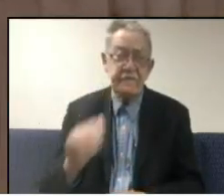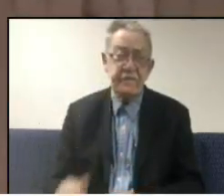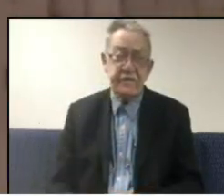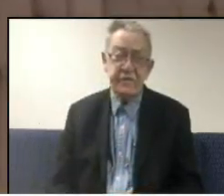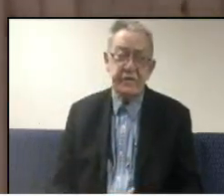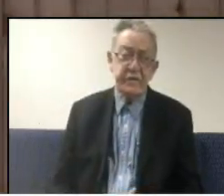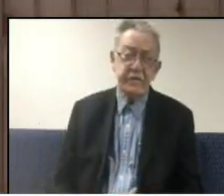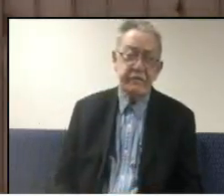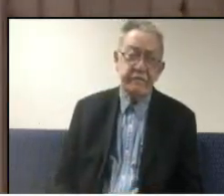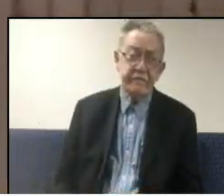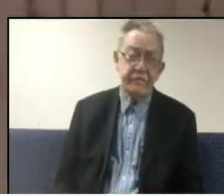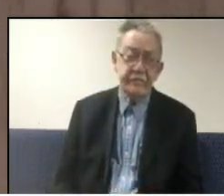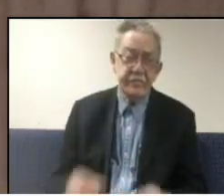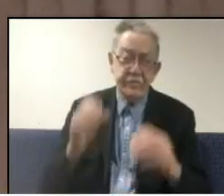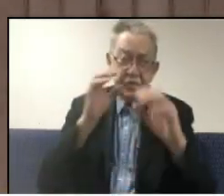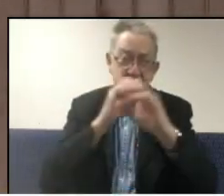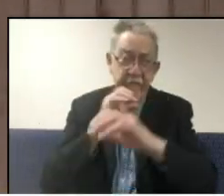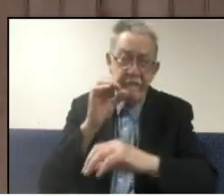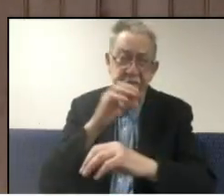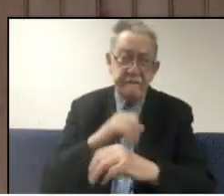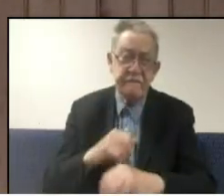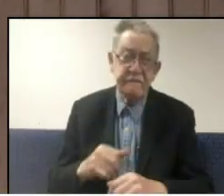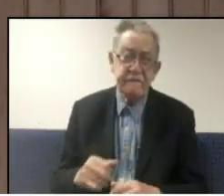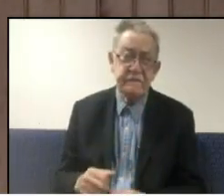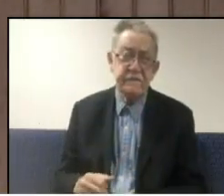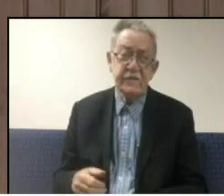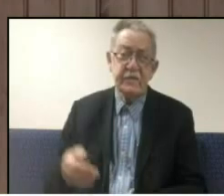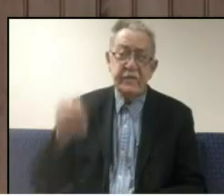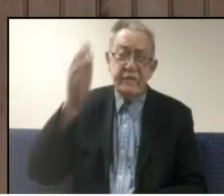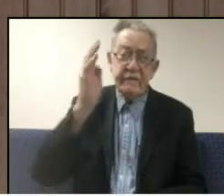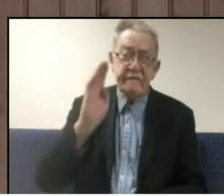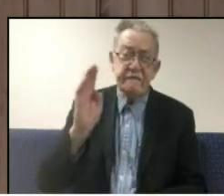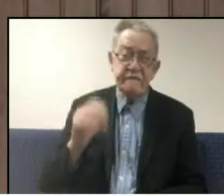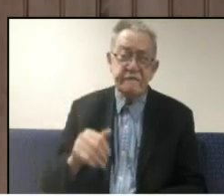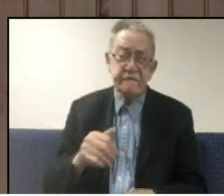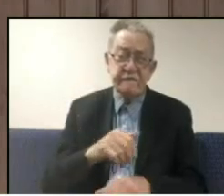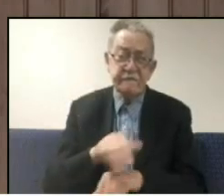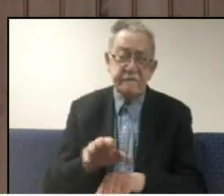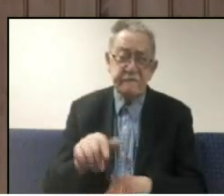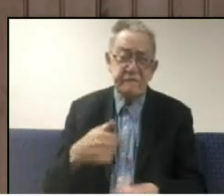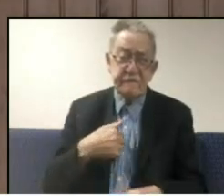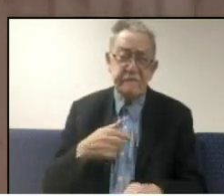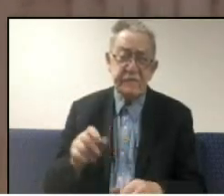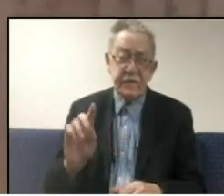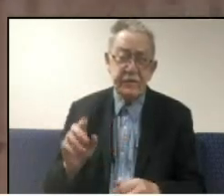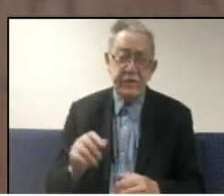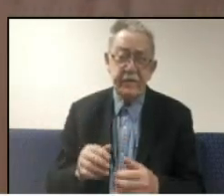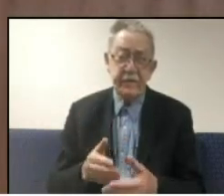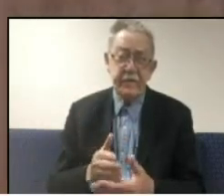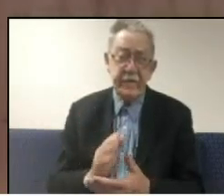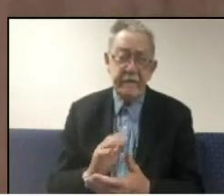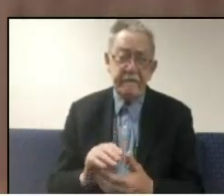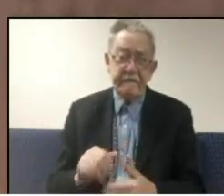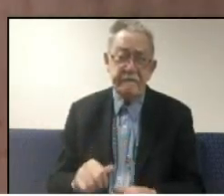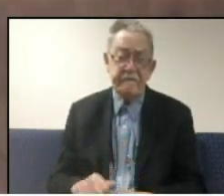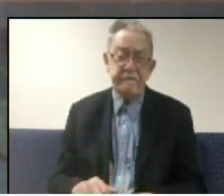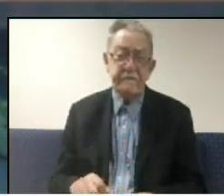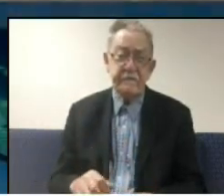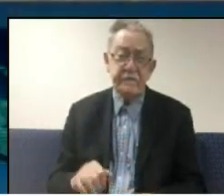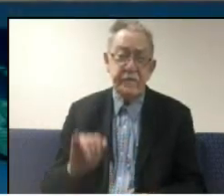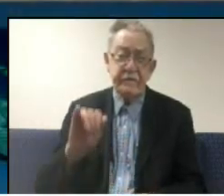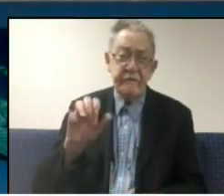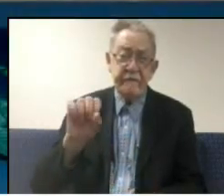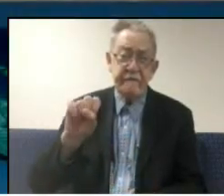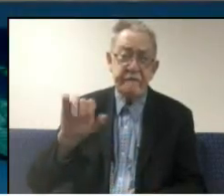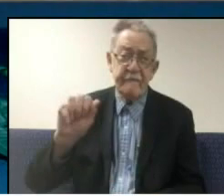that with God. If you have no sense, say, God, here I am, send me. All right? Be like Isaiah in Isaiah chapter